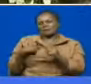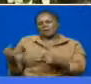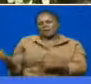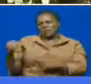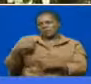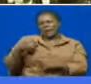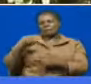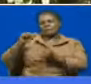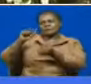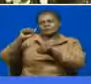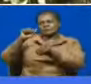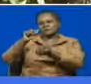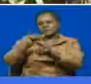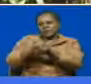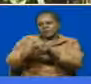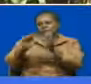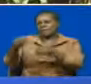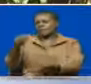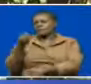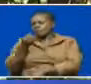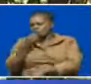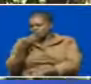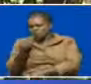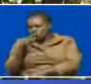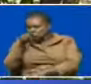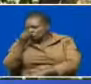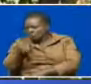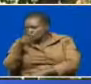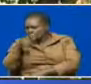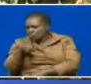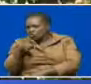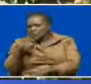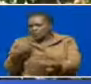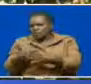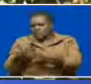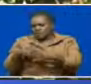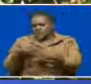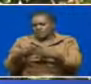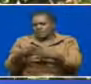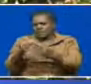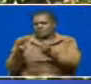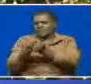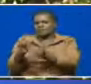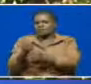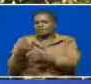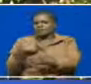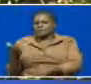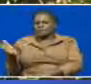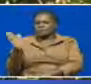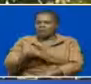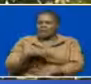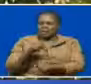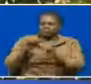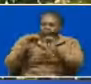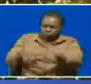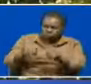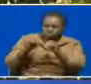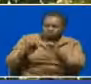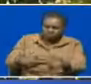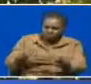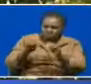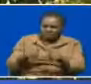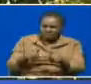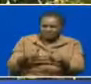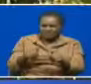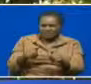10 to feed them. And then it's like 10 minutes long. Then I have to come and do some weeding,